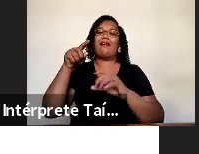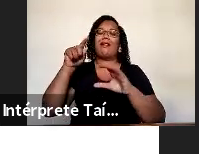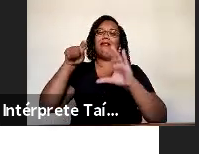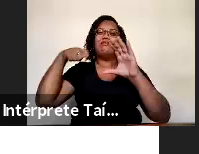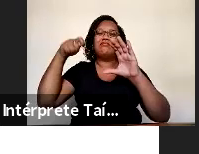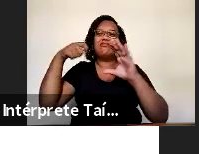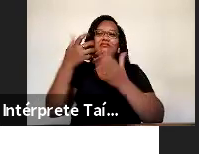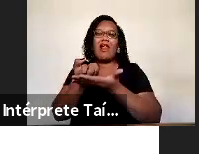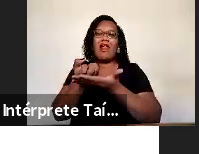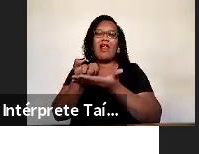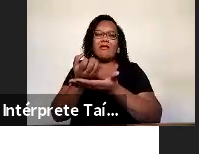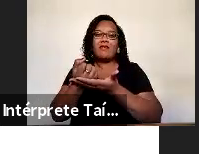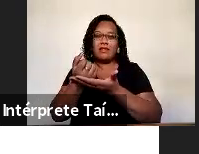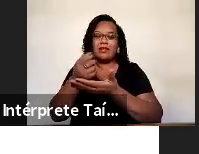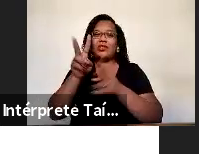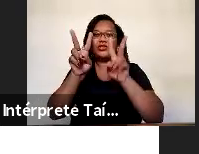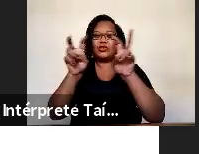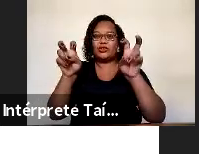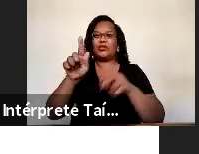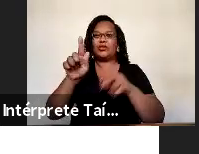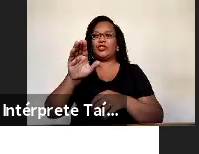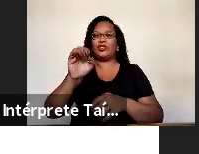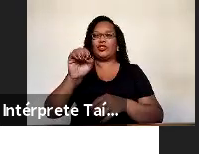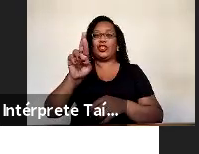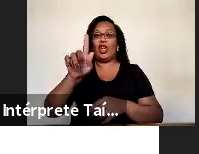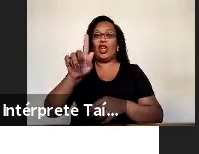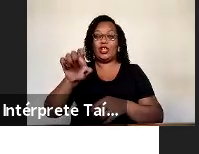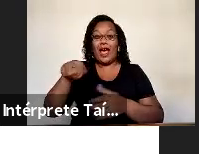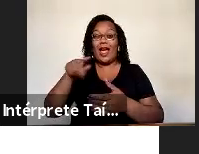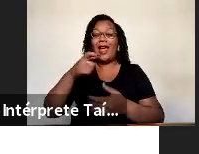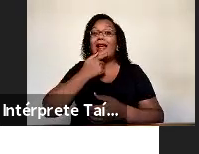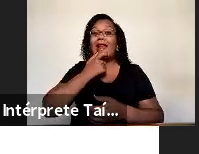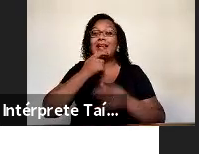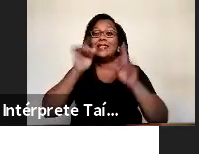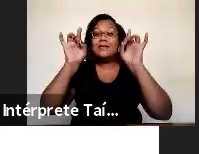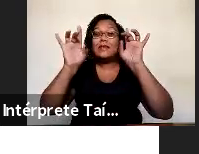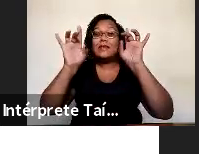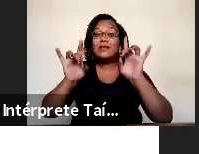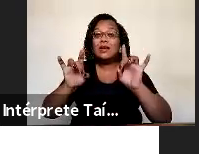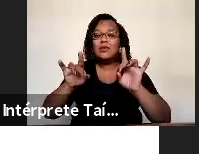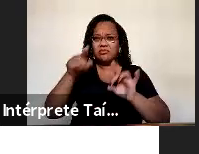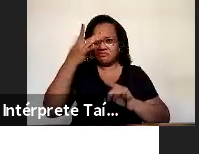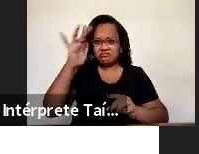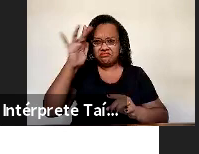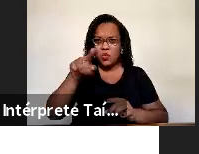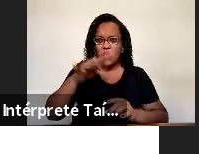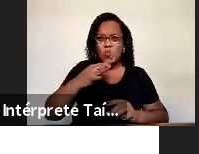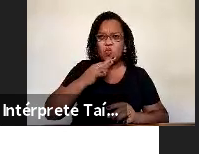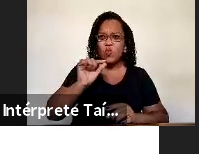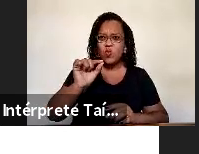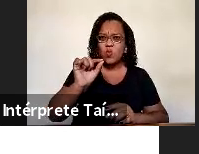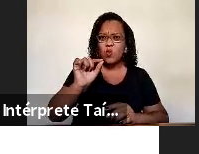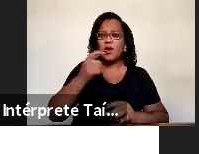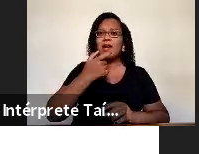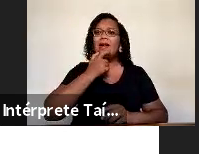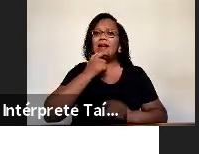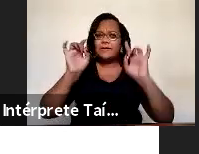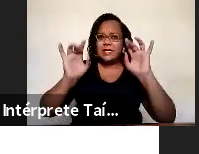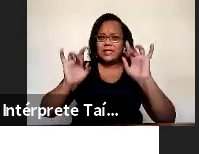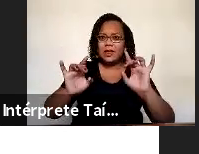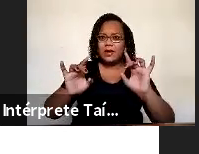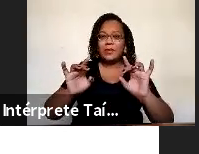was in special English. I'm not sure if you know what special English is in Voice of America. And it